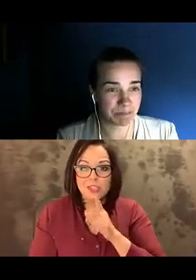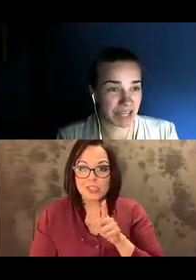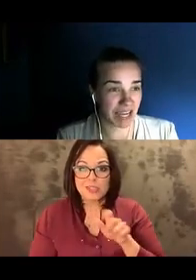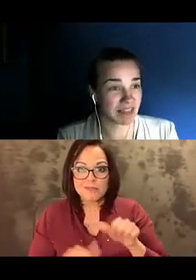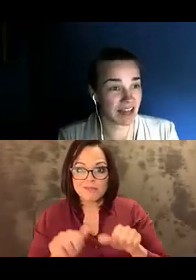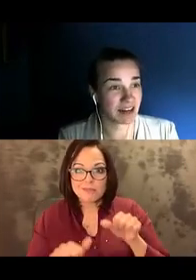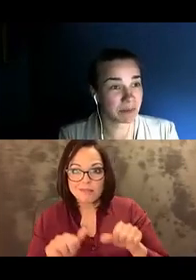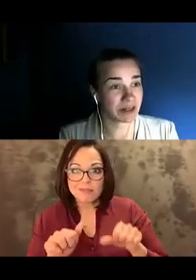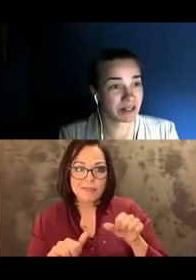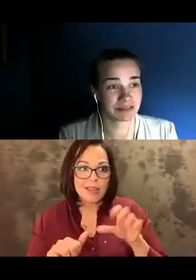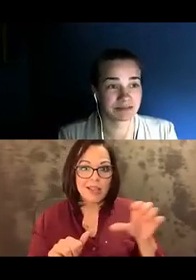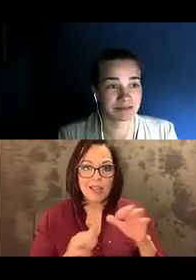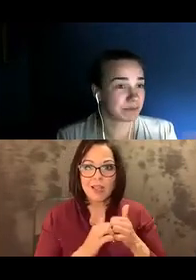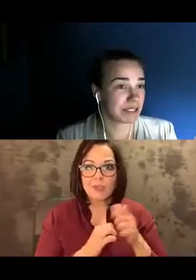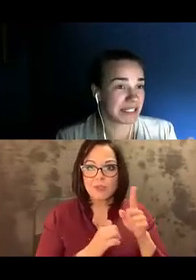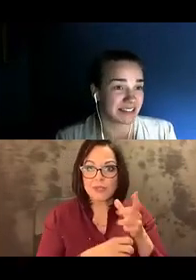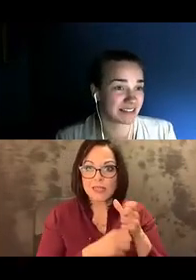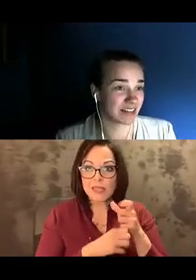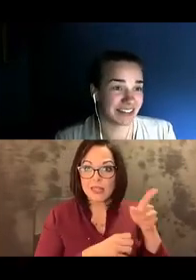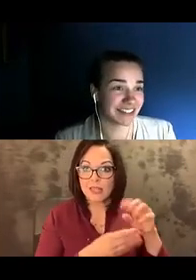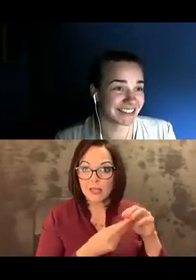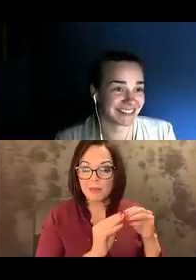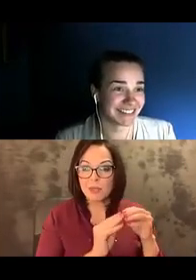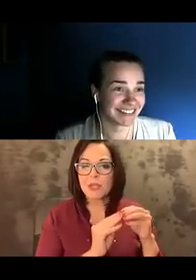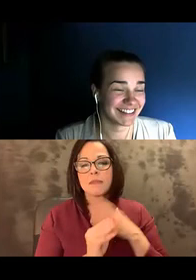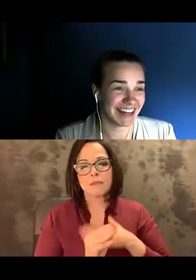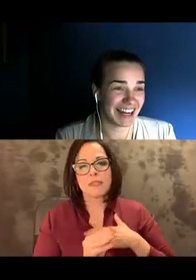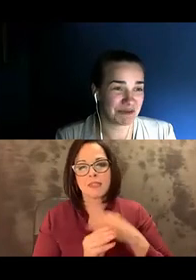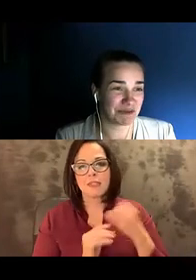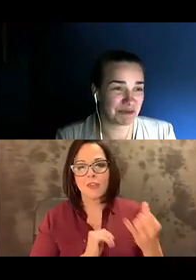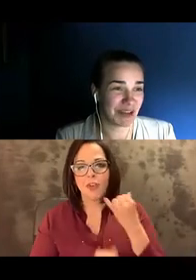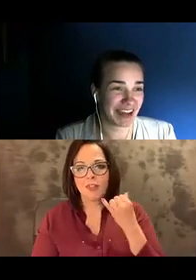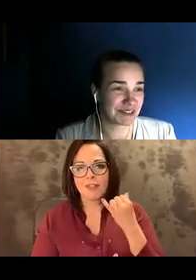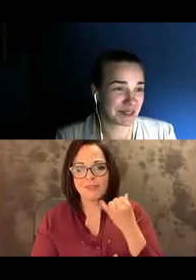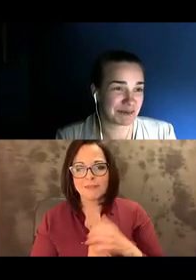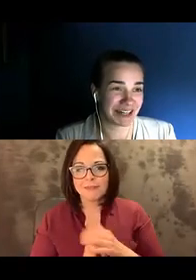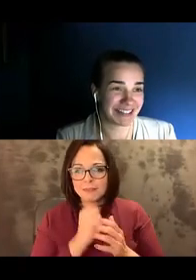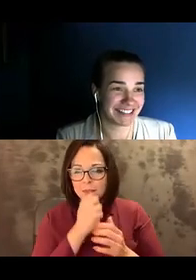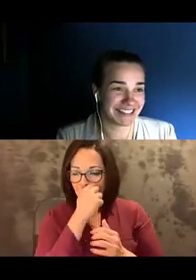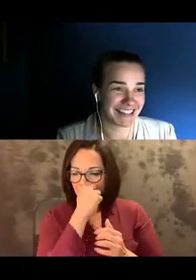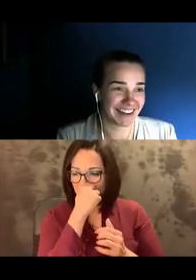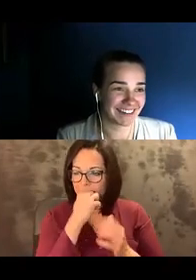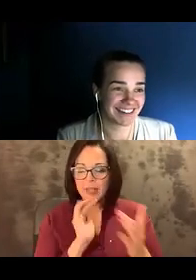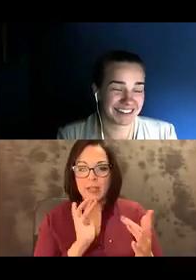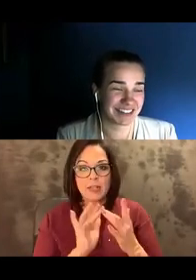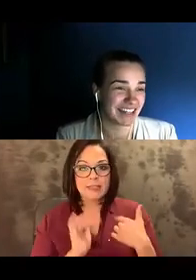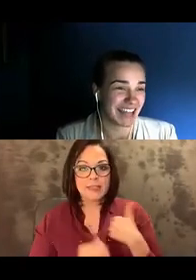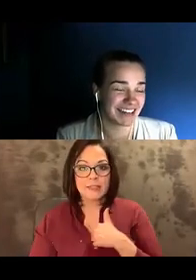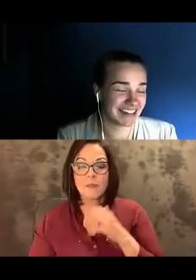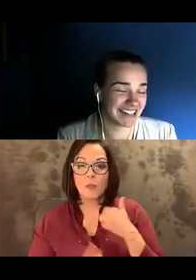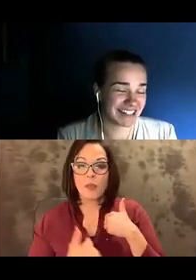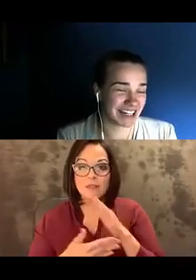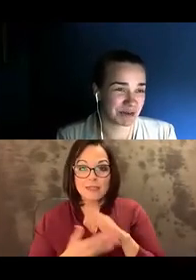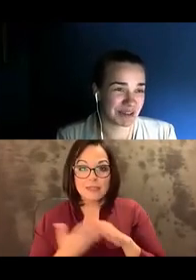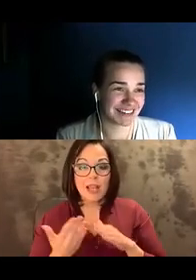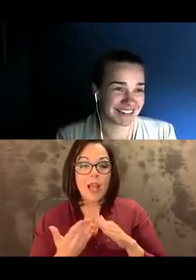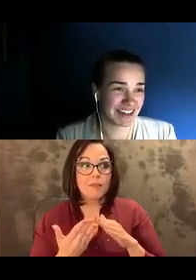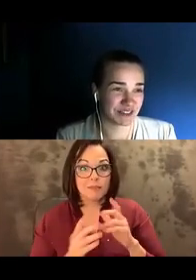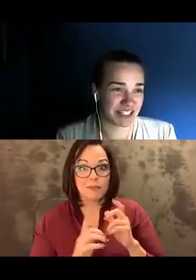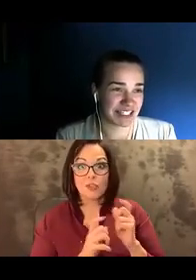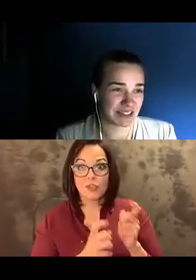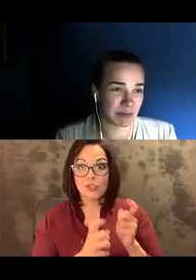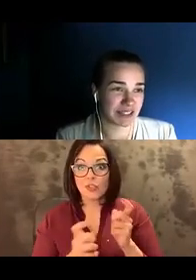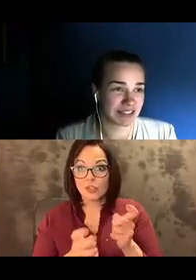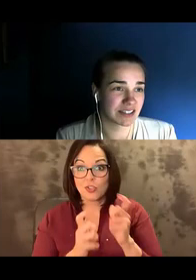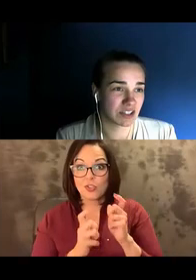to get that number, please call us. We have some grantees that get in touch with